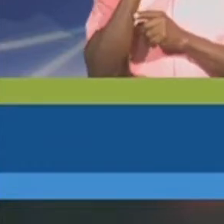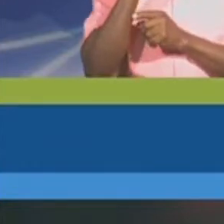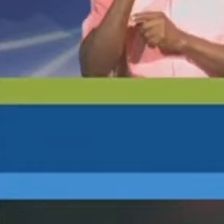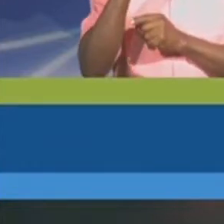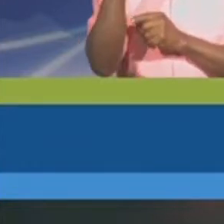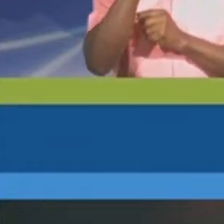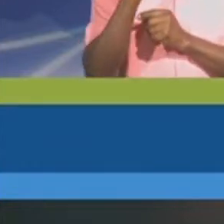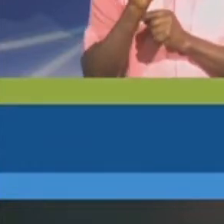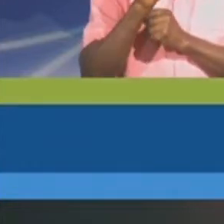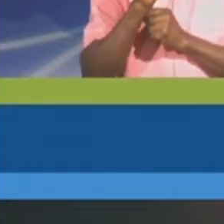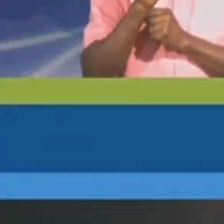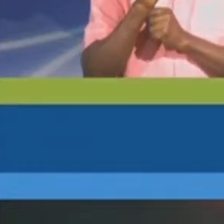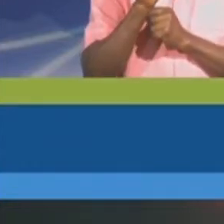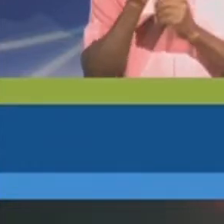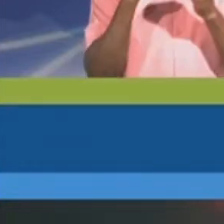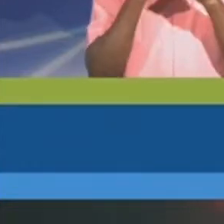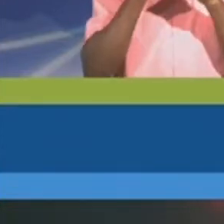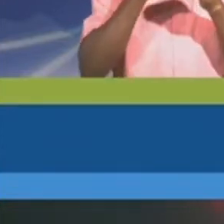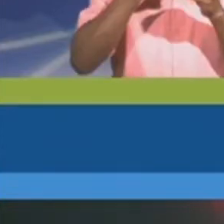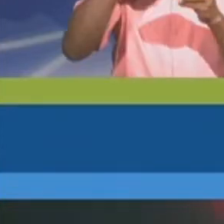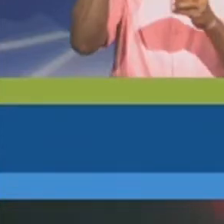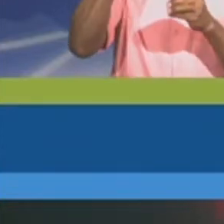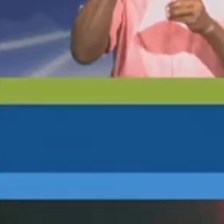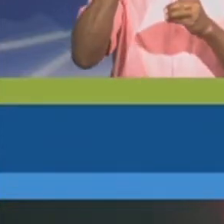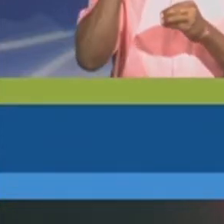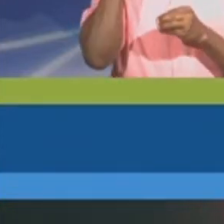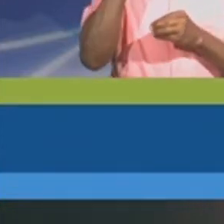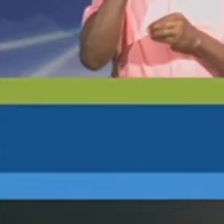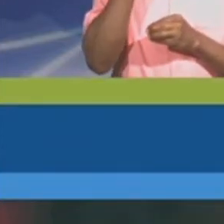lion's share. And in terms of the deaths on the bottom, we see